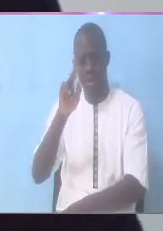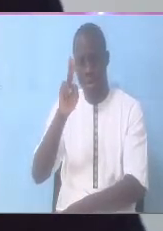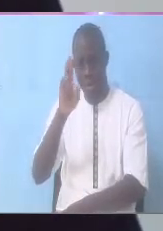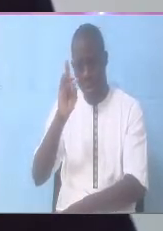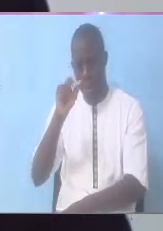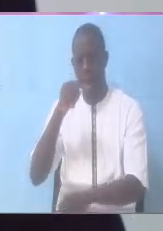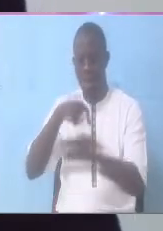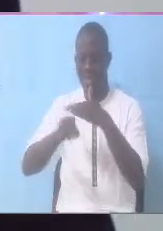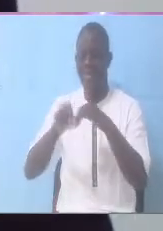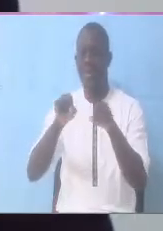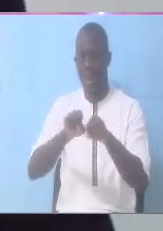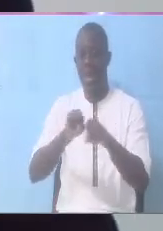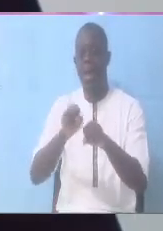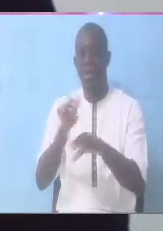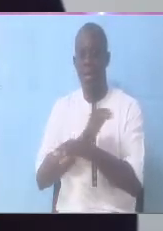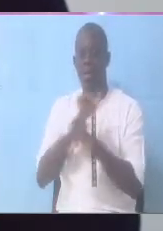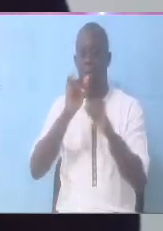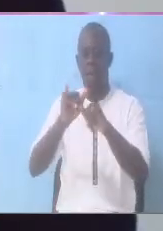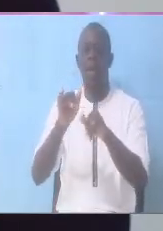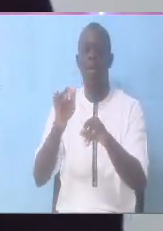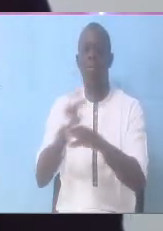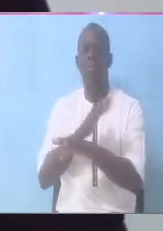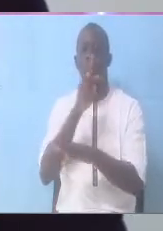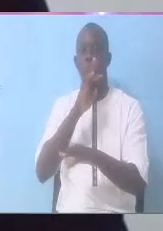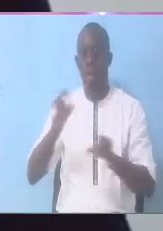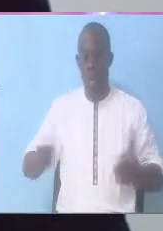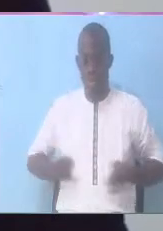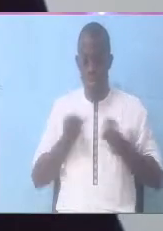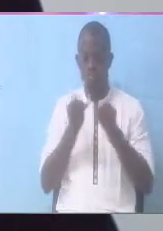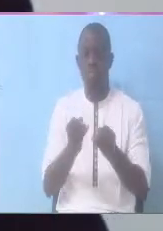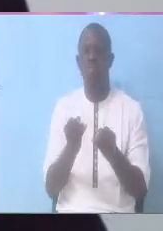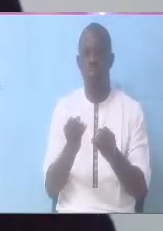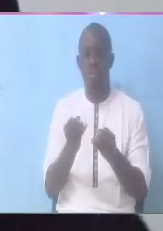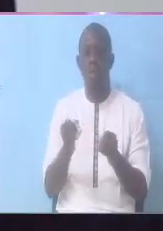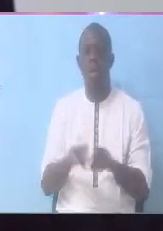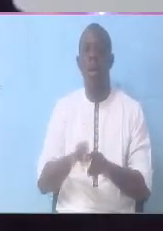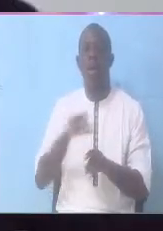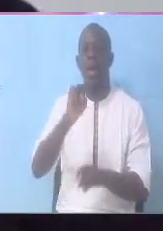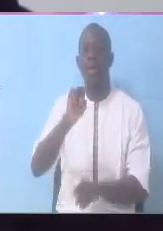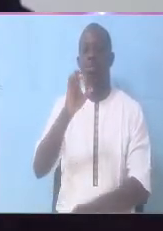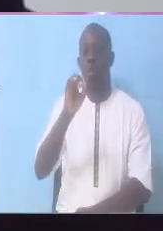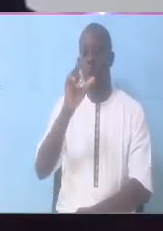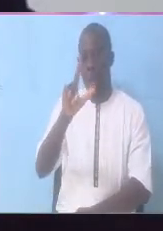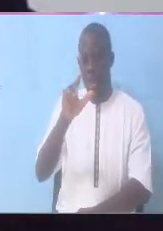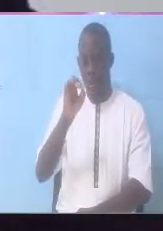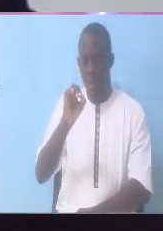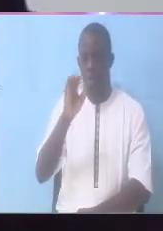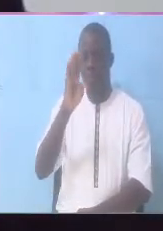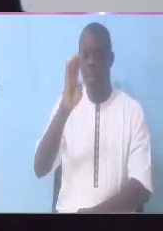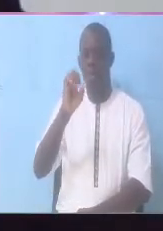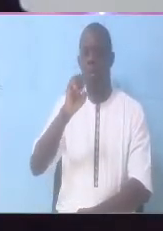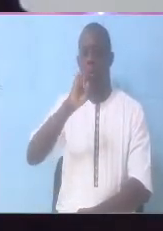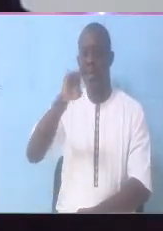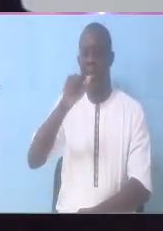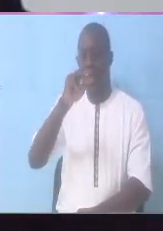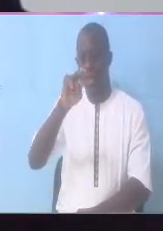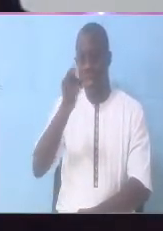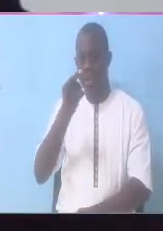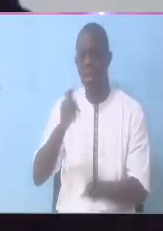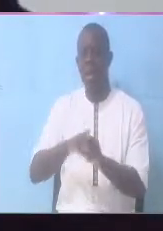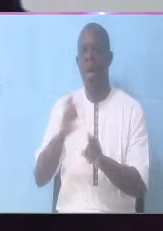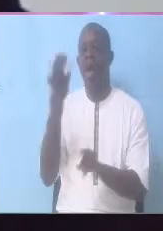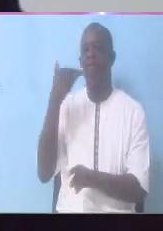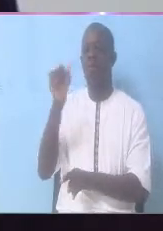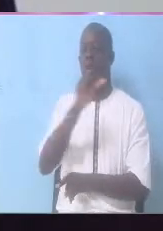And then they were introduced to Solo Bojan through the former deputy commissioner of URR. I can't remember this name.